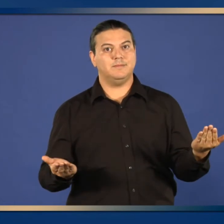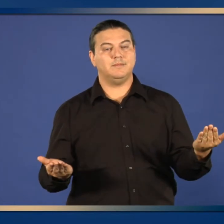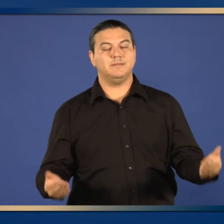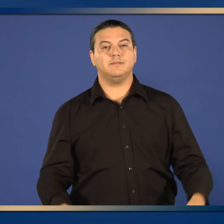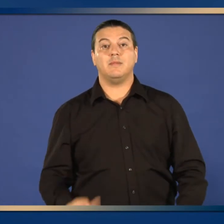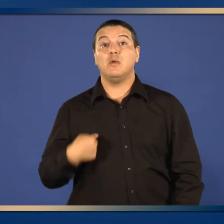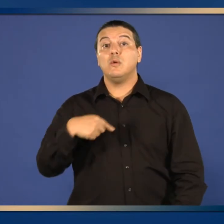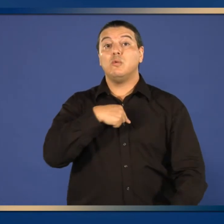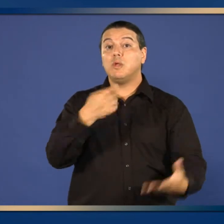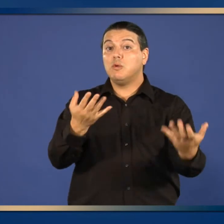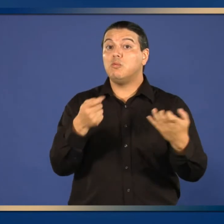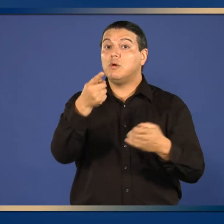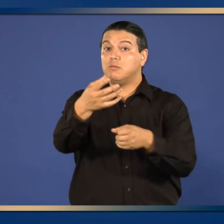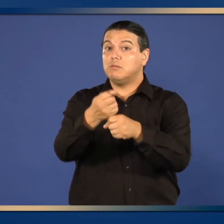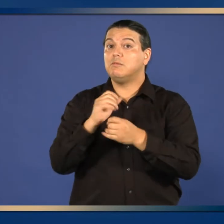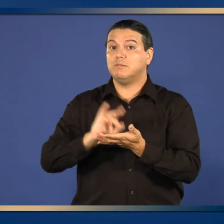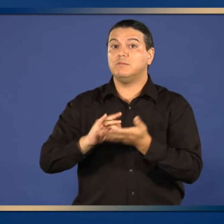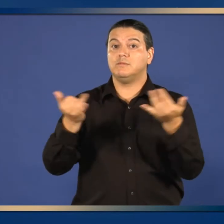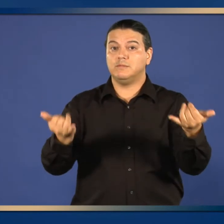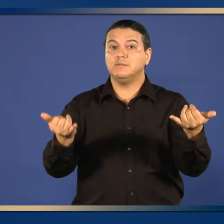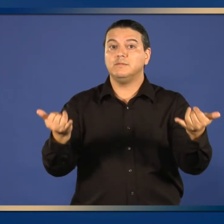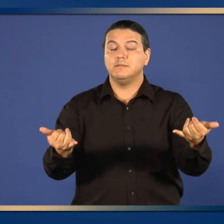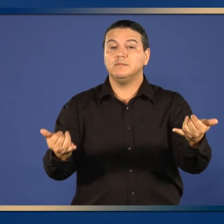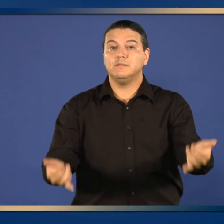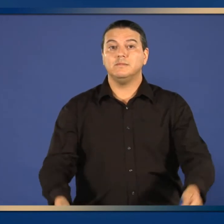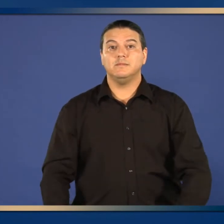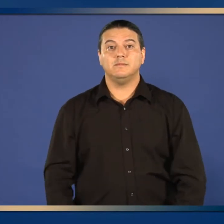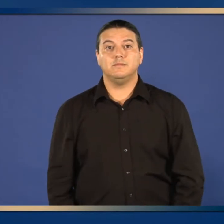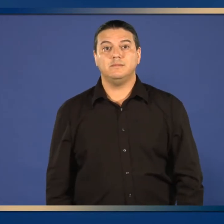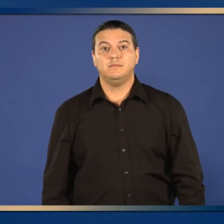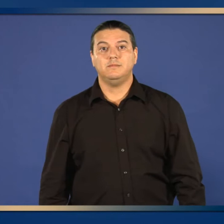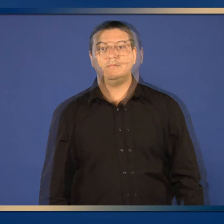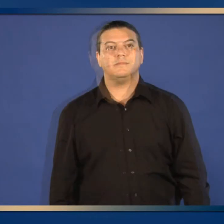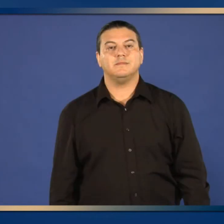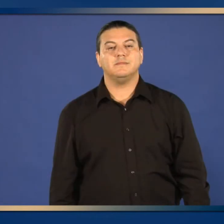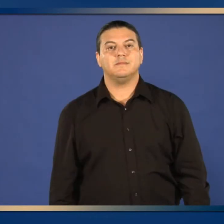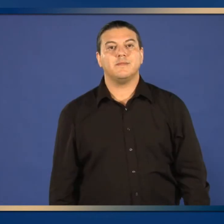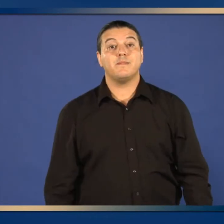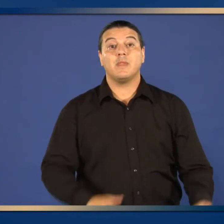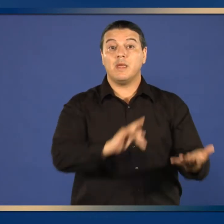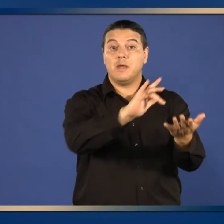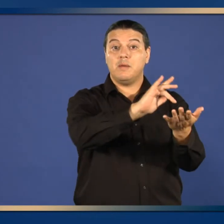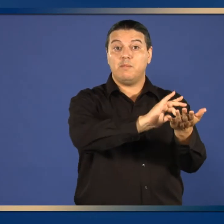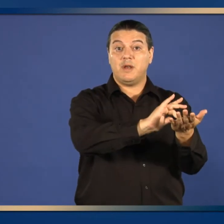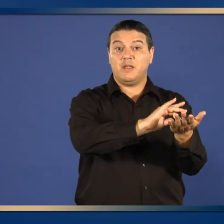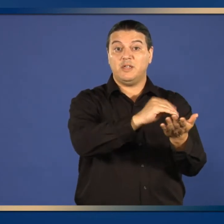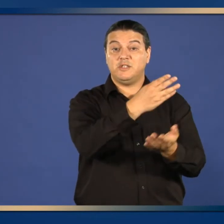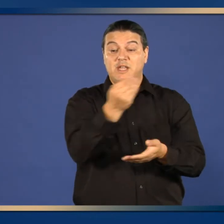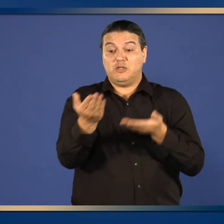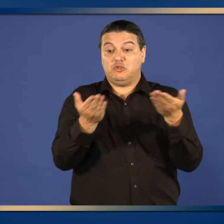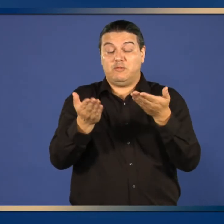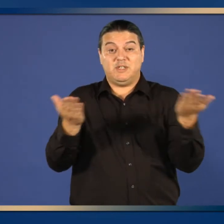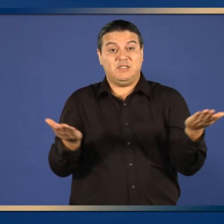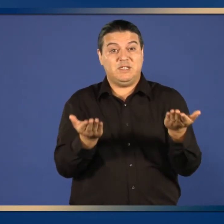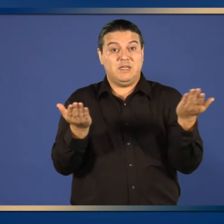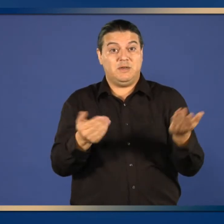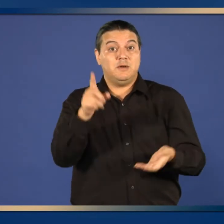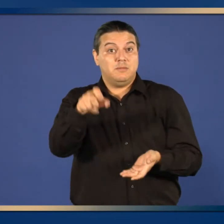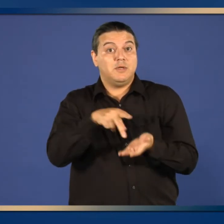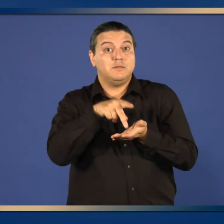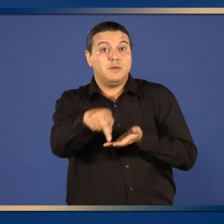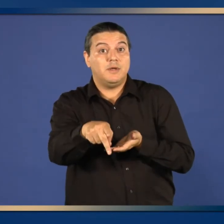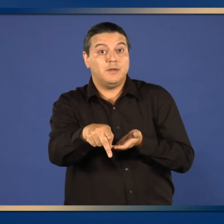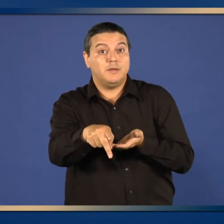stay here anyway. We want you to receive medicine today. The medicines and services you receive at